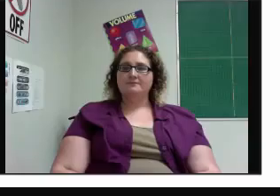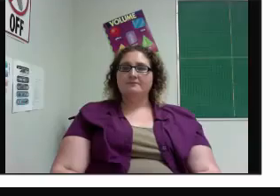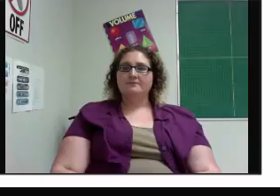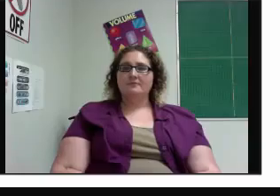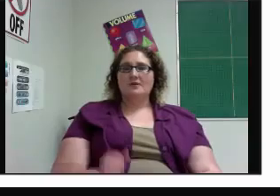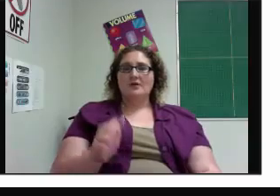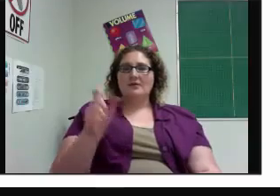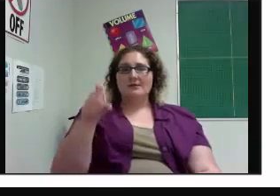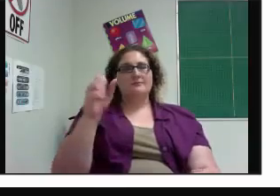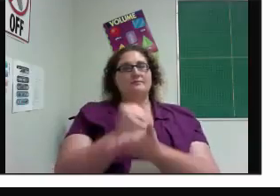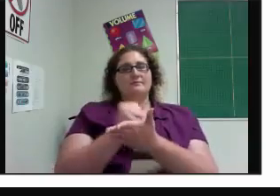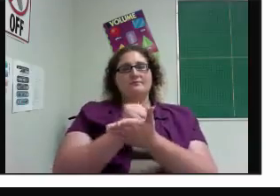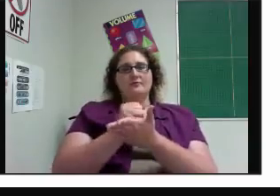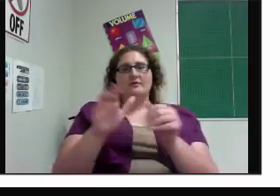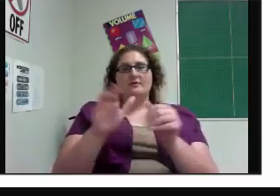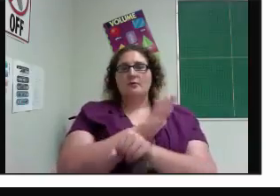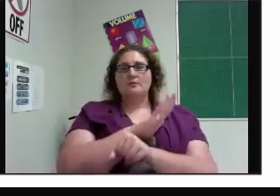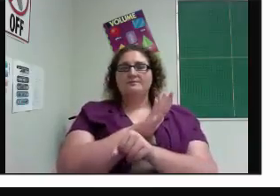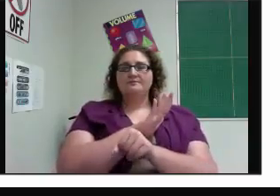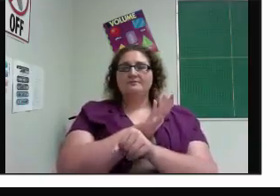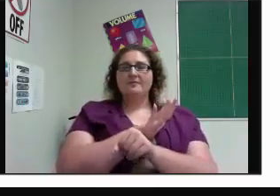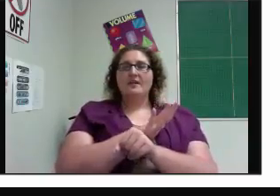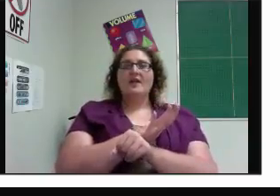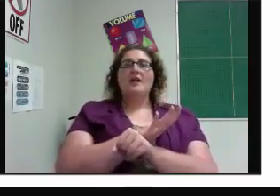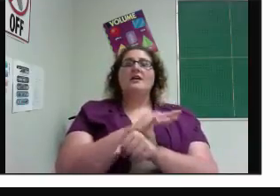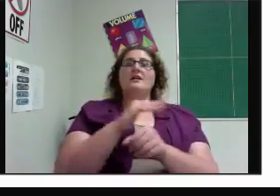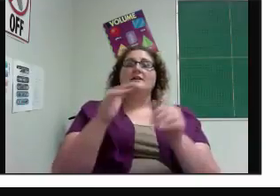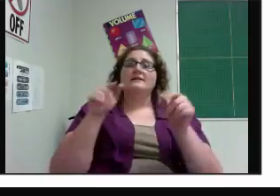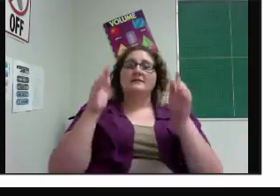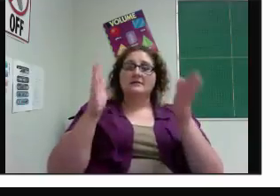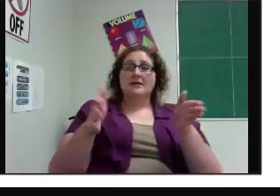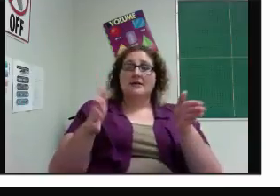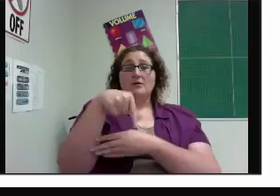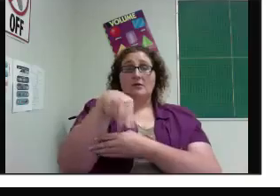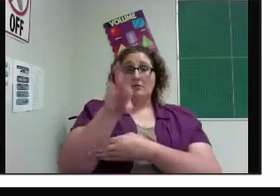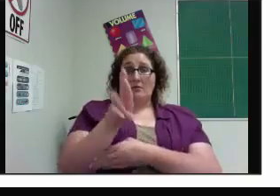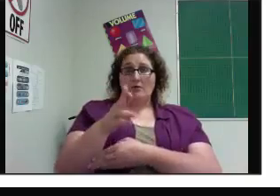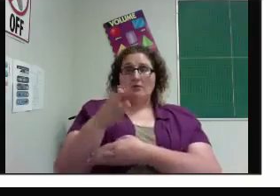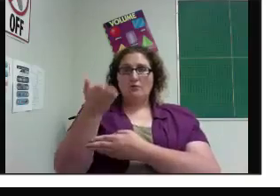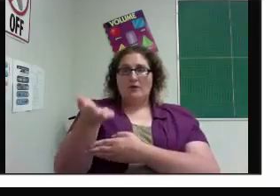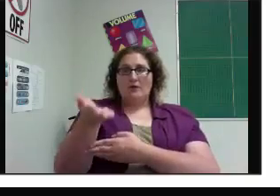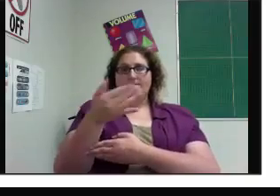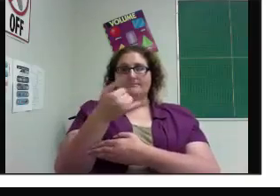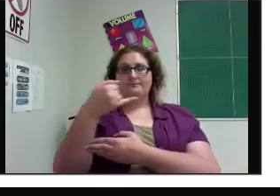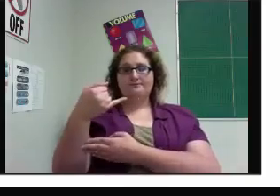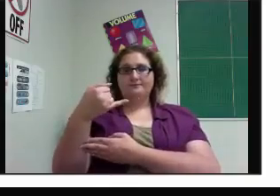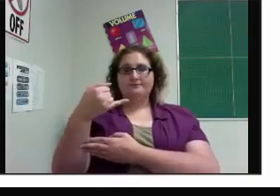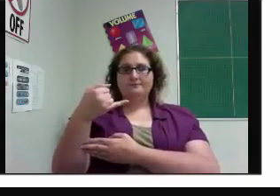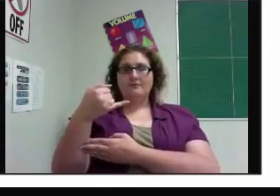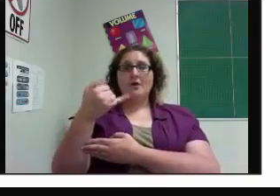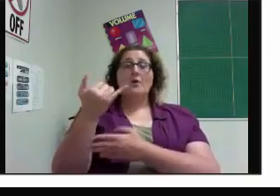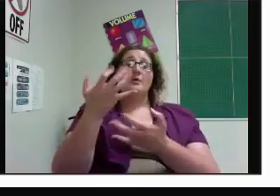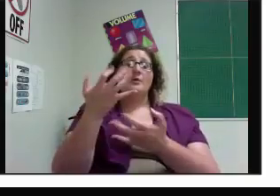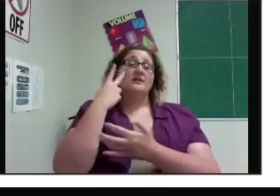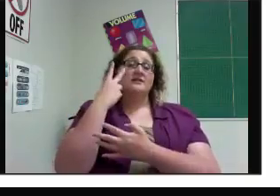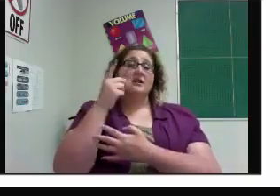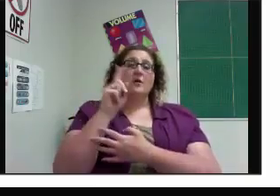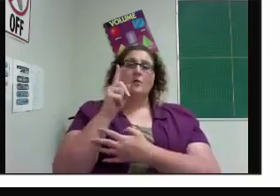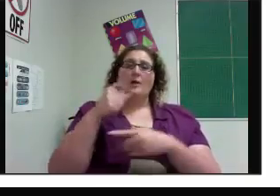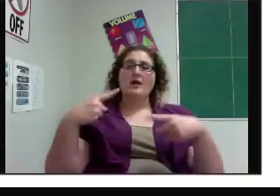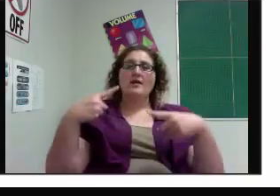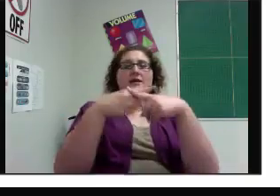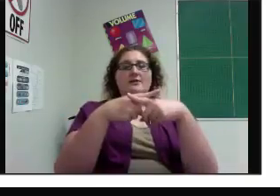Oops, let me get that completely erased. Segment QR is right here. So we want to see where they